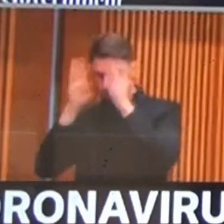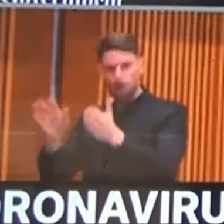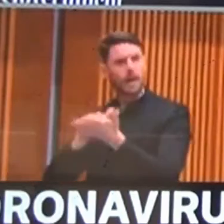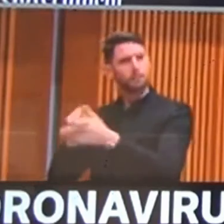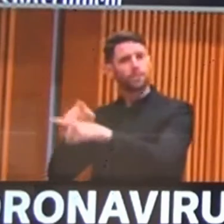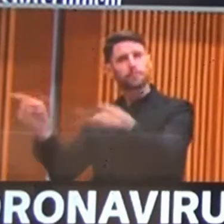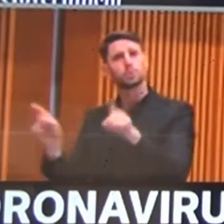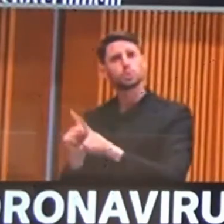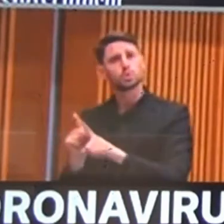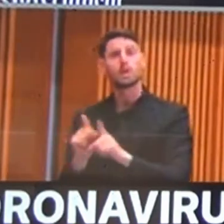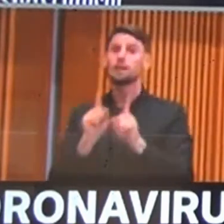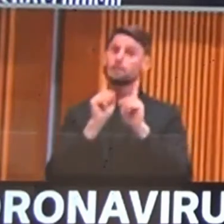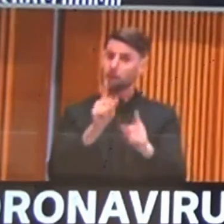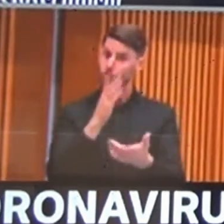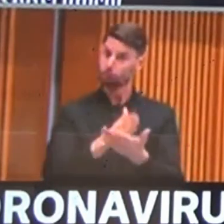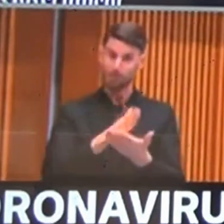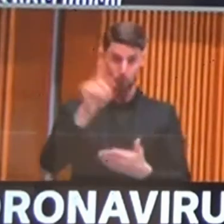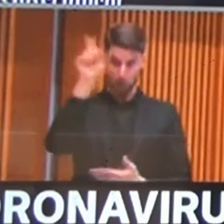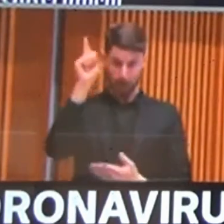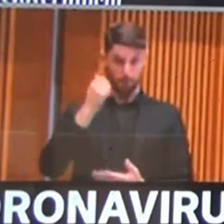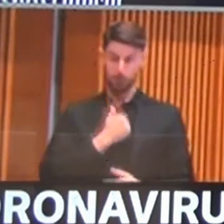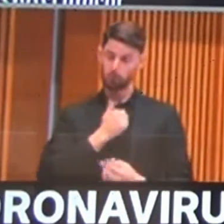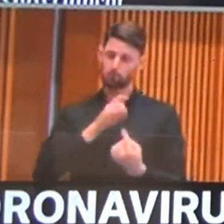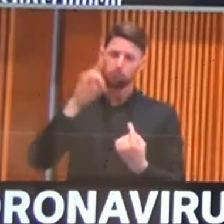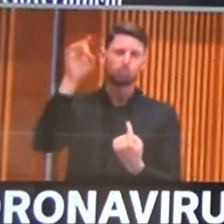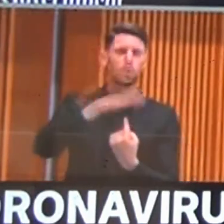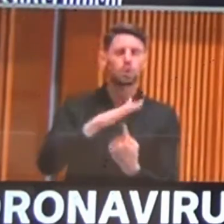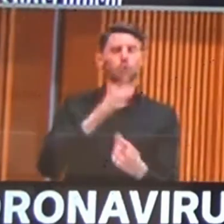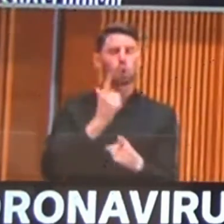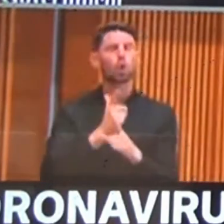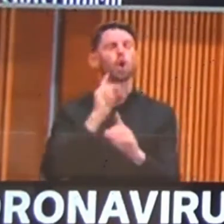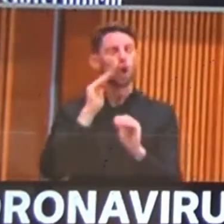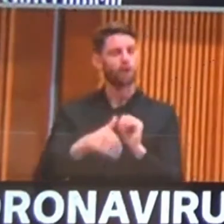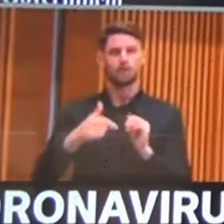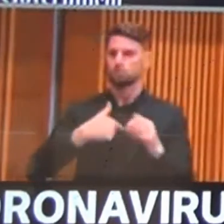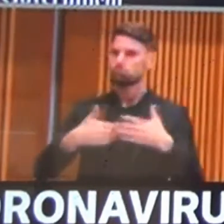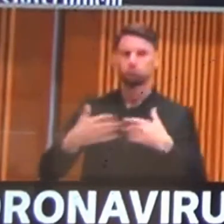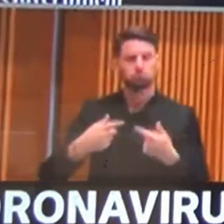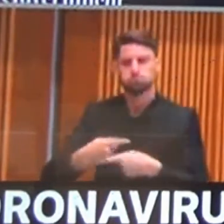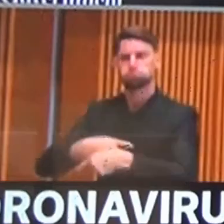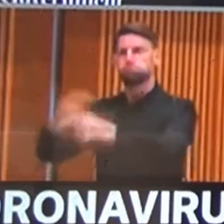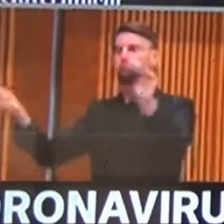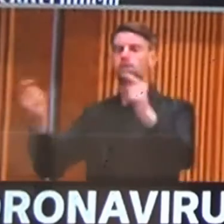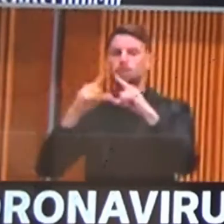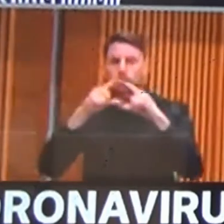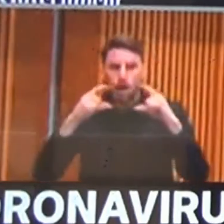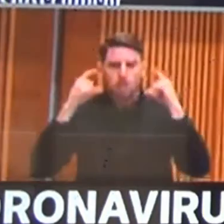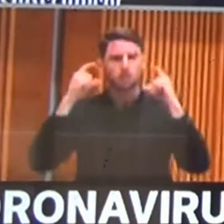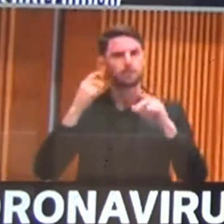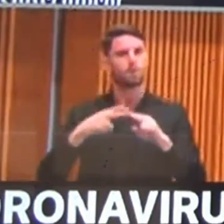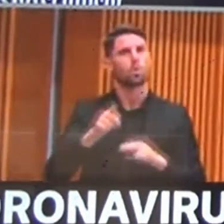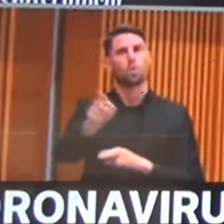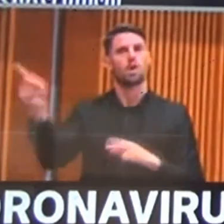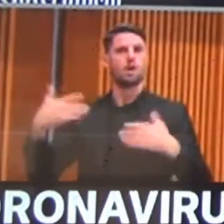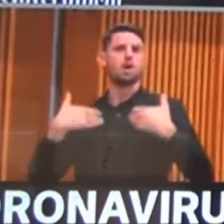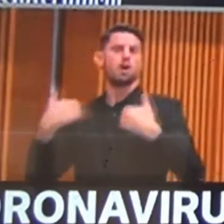on the questions which we've been addressing here today in relation to PPE or masks, and not doing anything